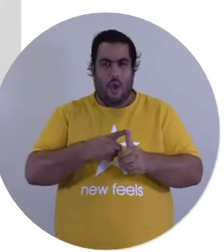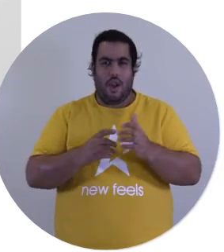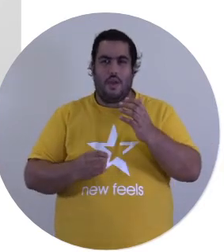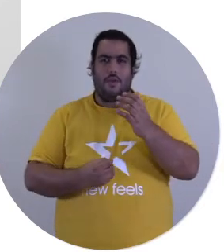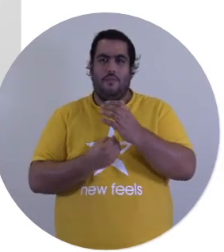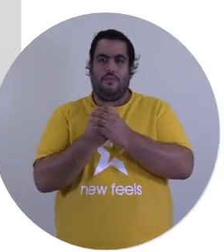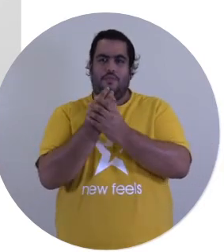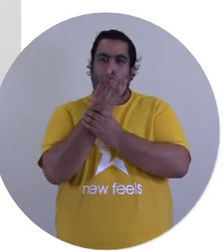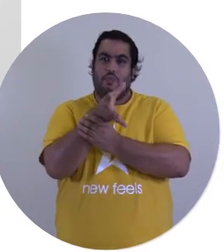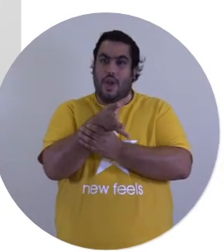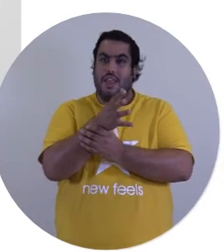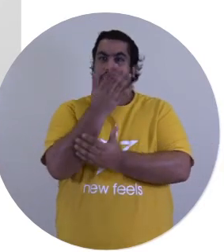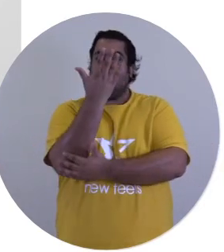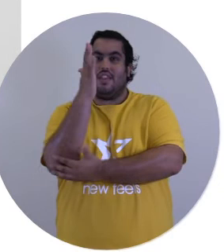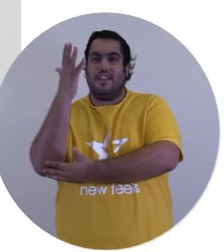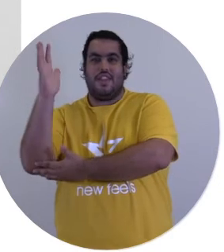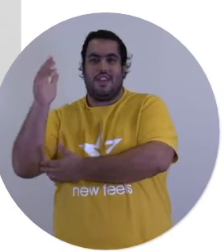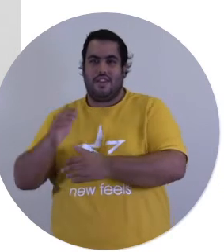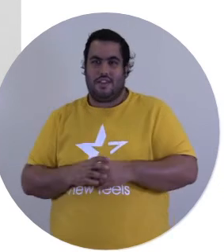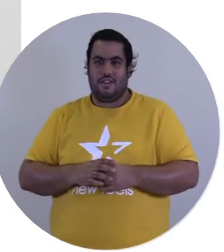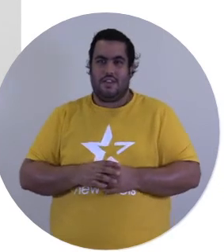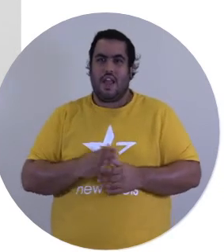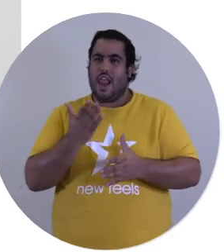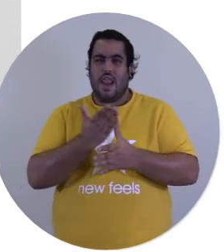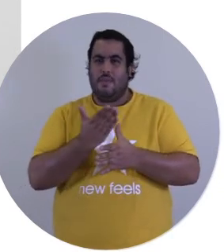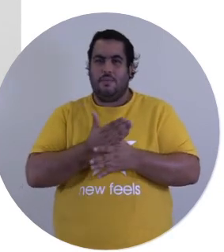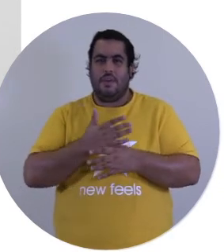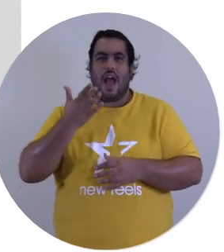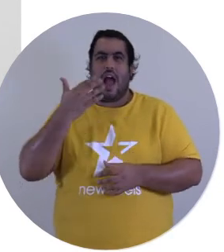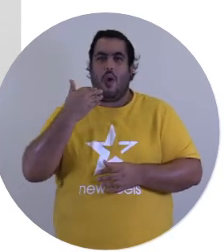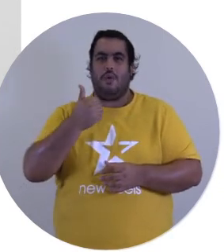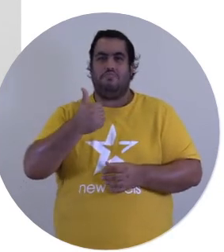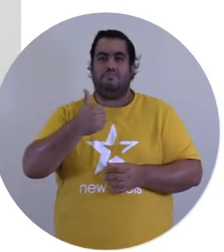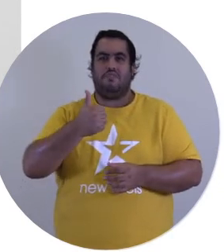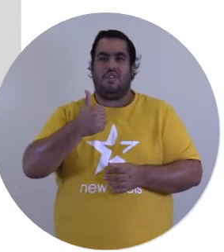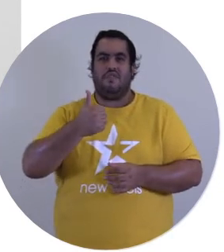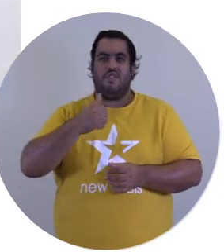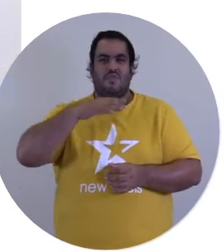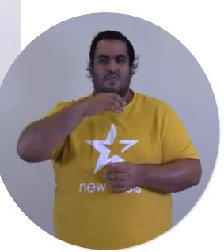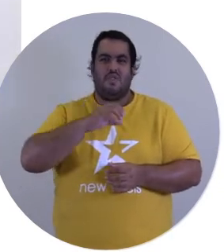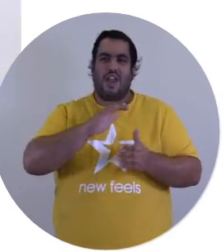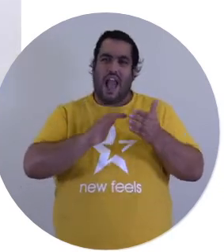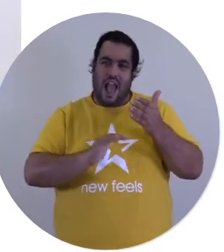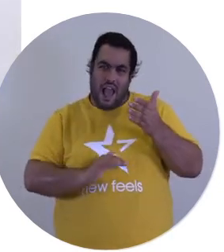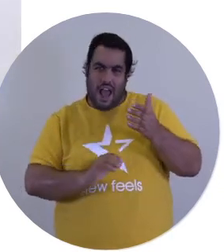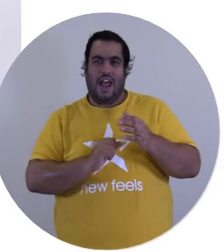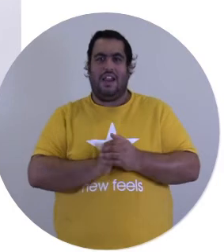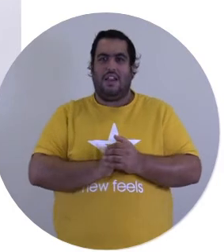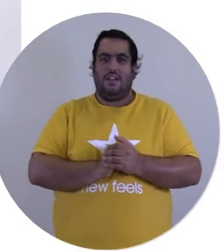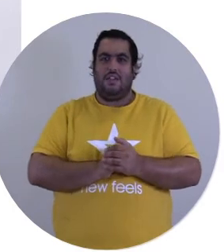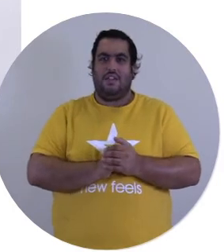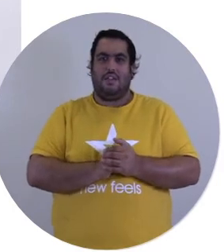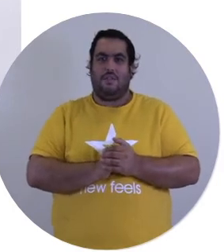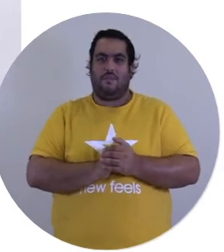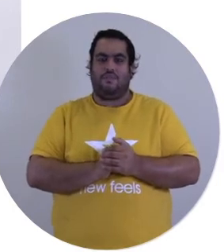And we can have more fun places to make it less crowded in the other places we already have. These are